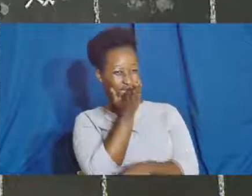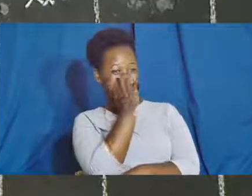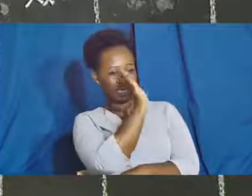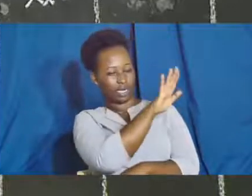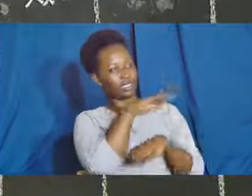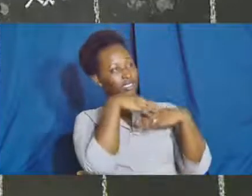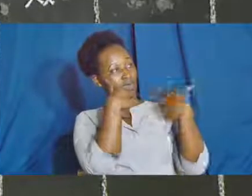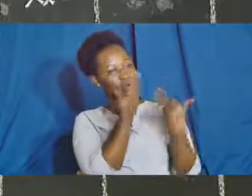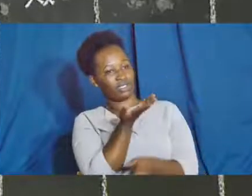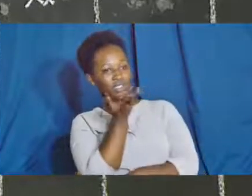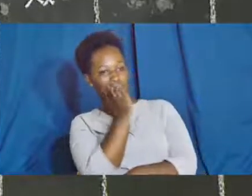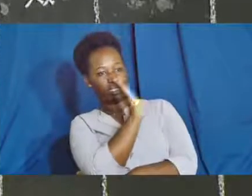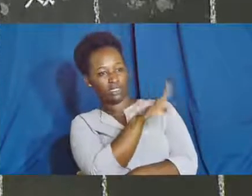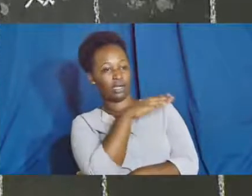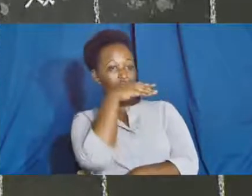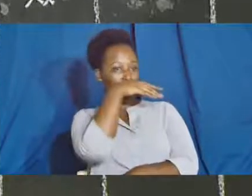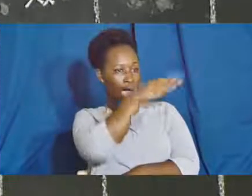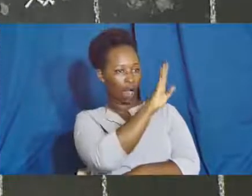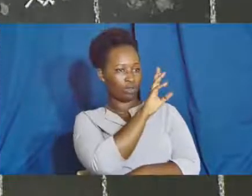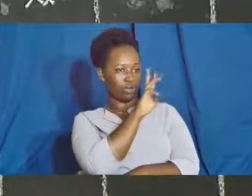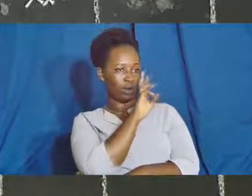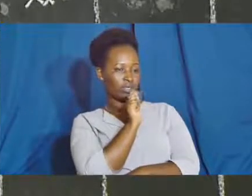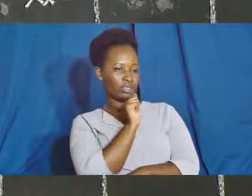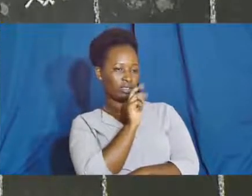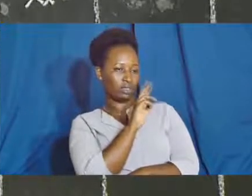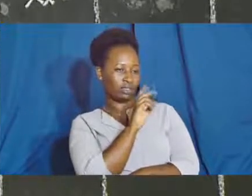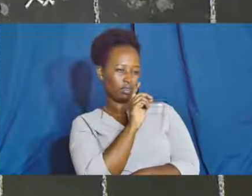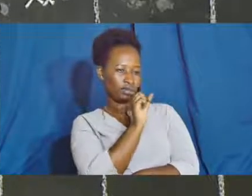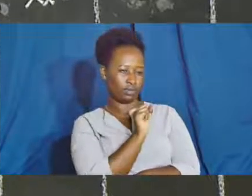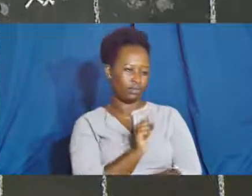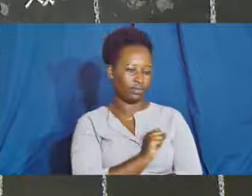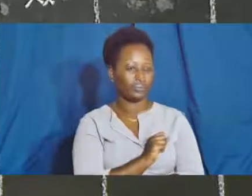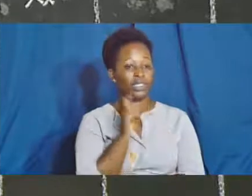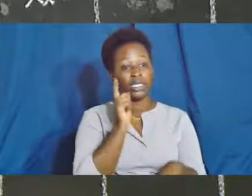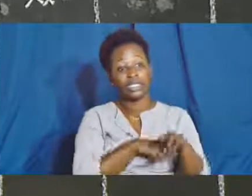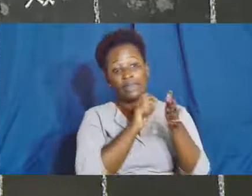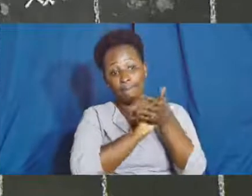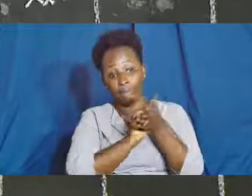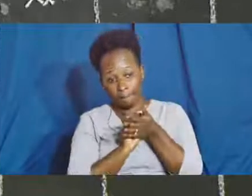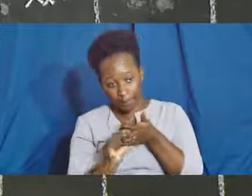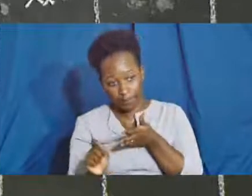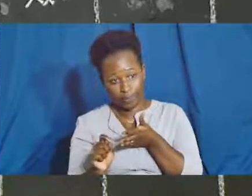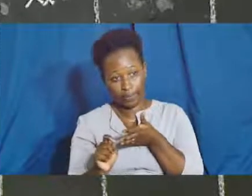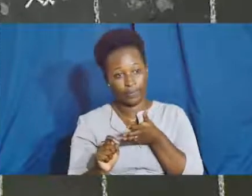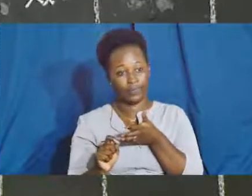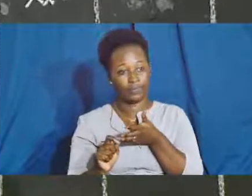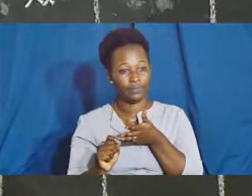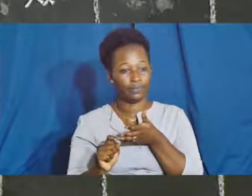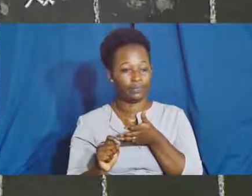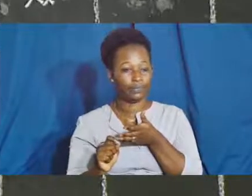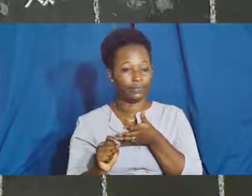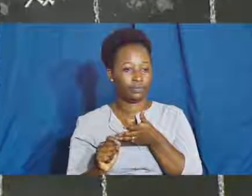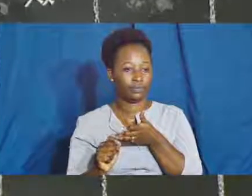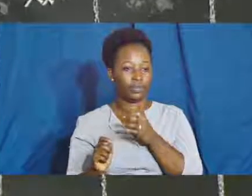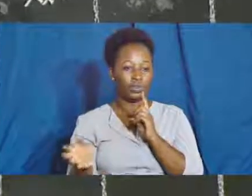outwards. Purchases returns. So when you subtract purchases returns,